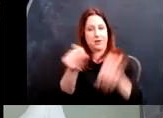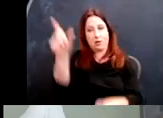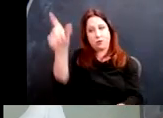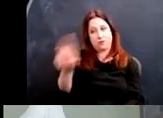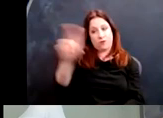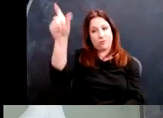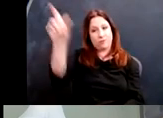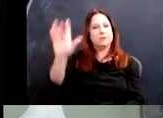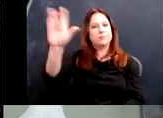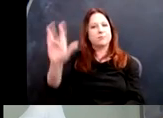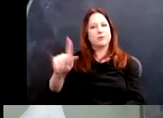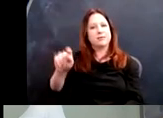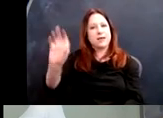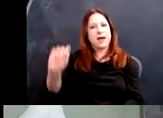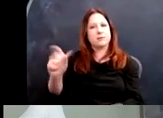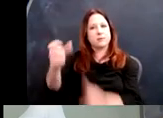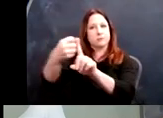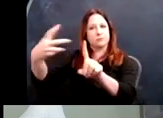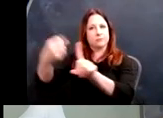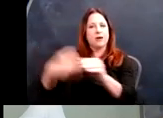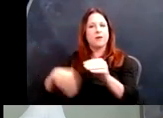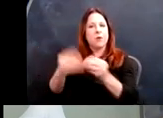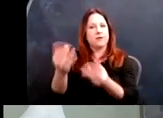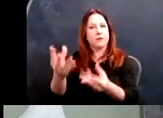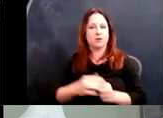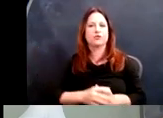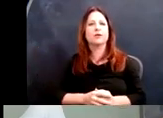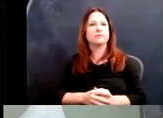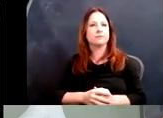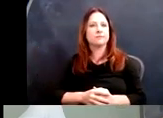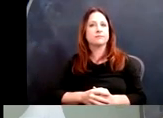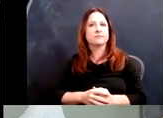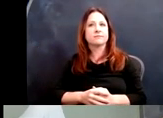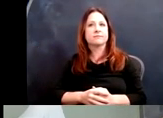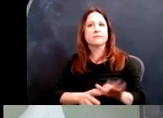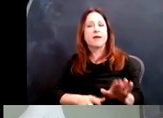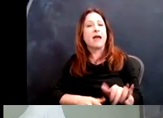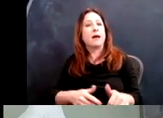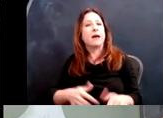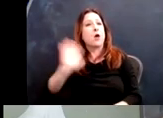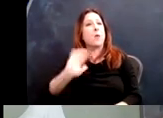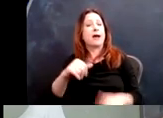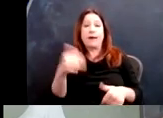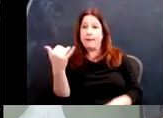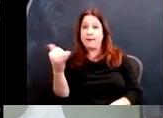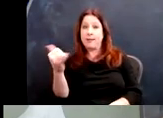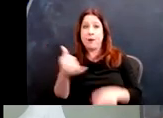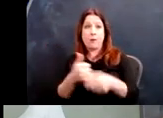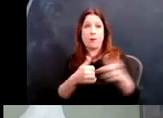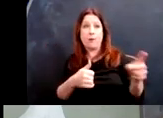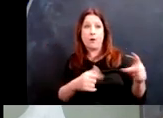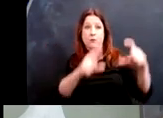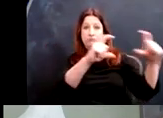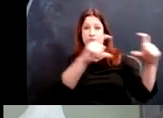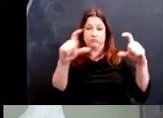these things where you can find further information. The thing in the yellow, oops, sorry, go back to the yellow. These are the things that are now